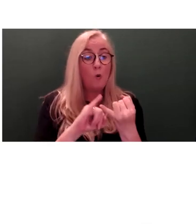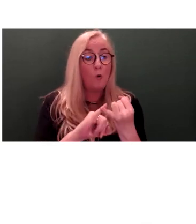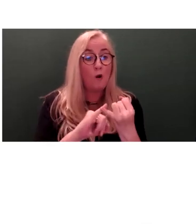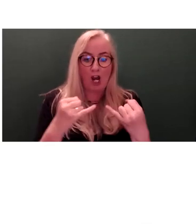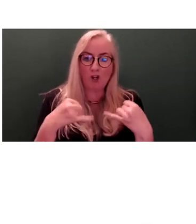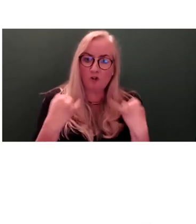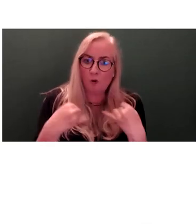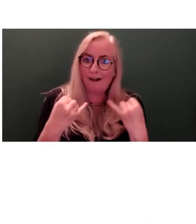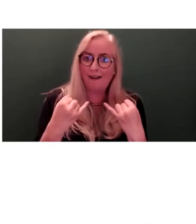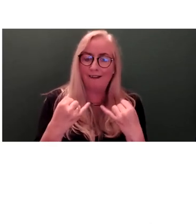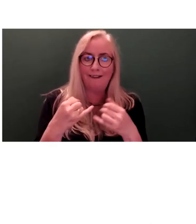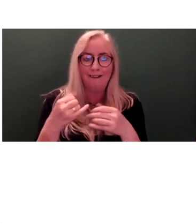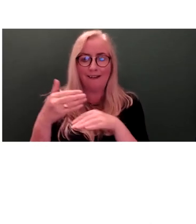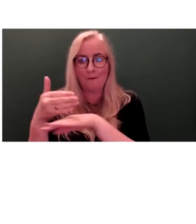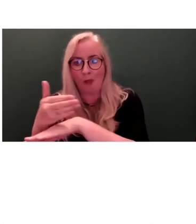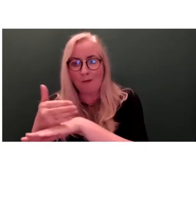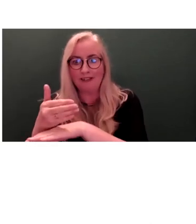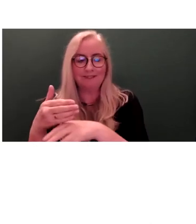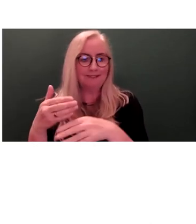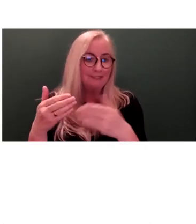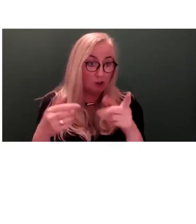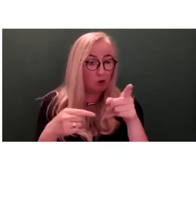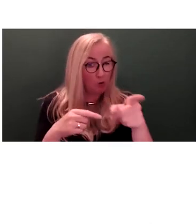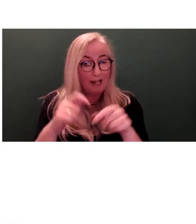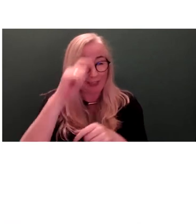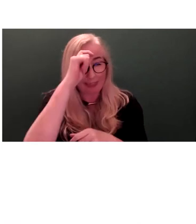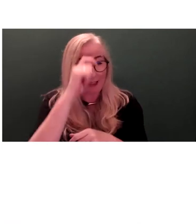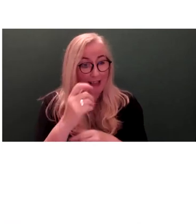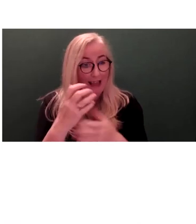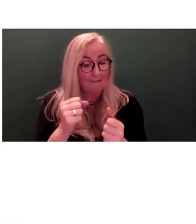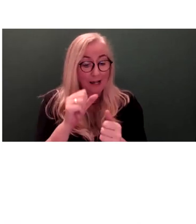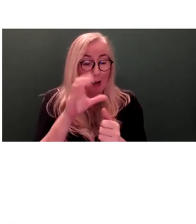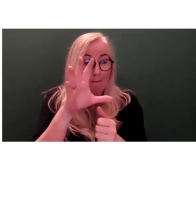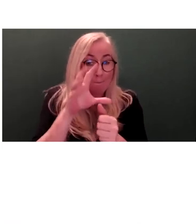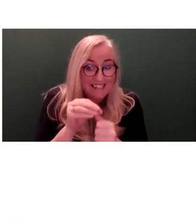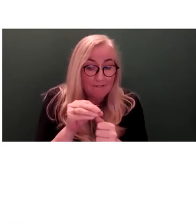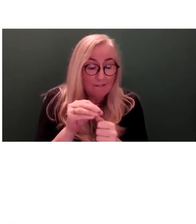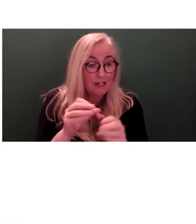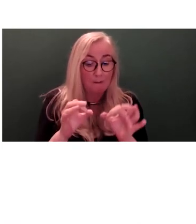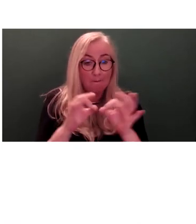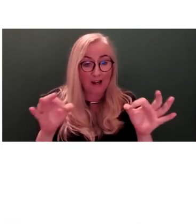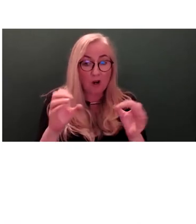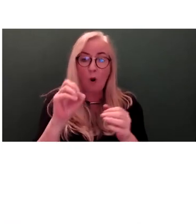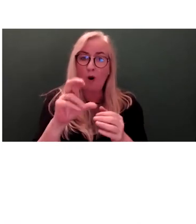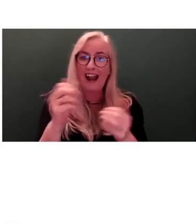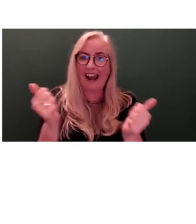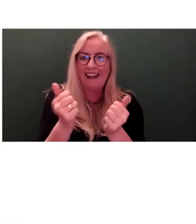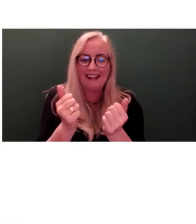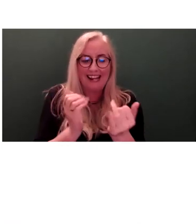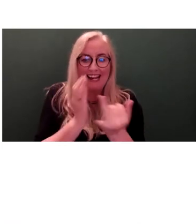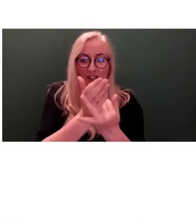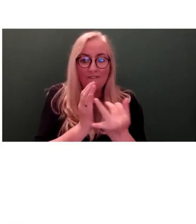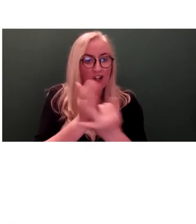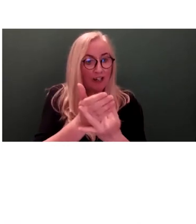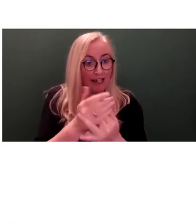enjoy an employment situation. Do you think there are specific measures or interventions that could be implemented